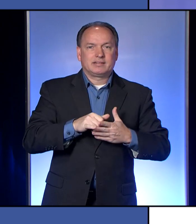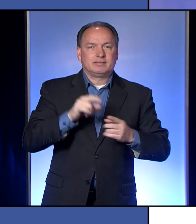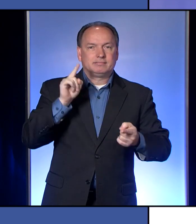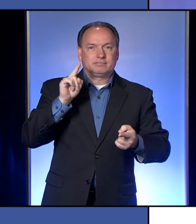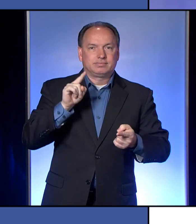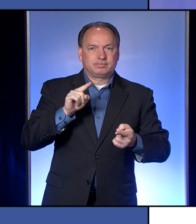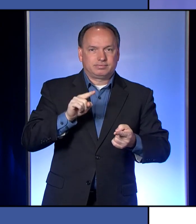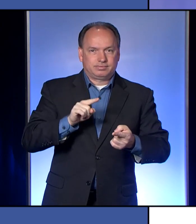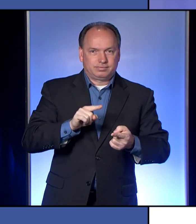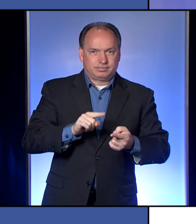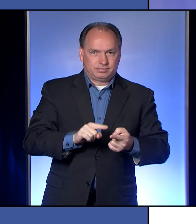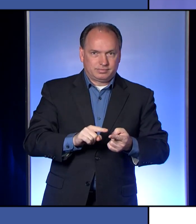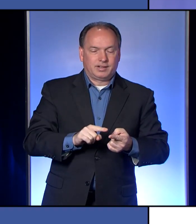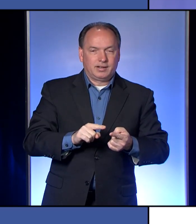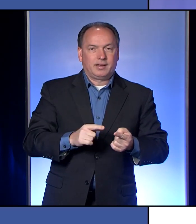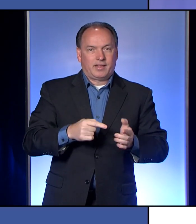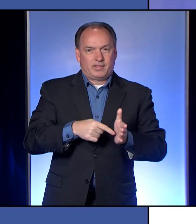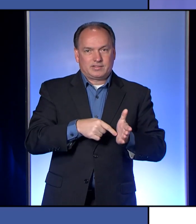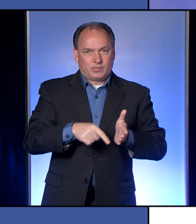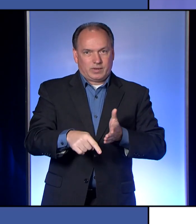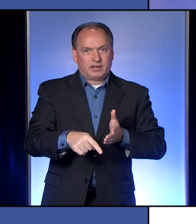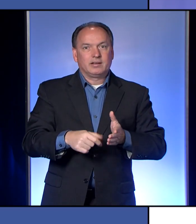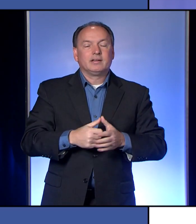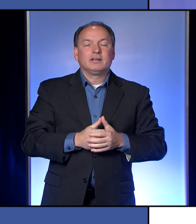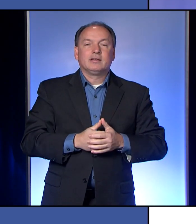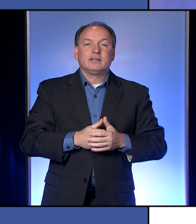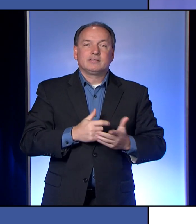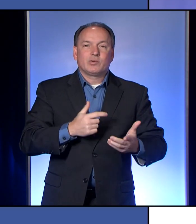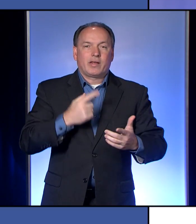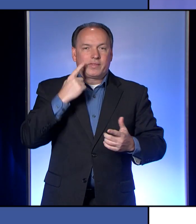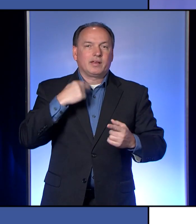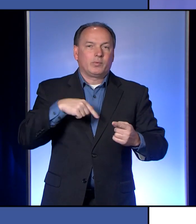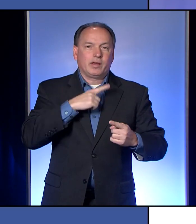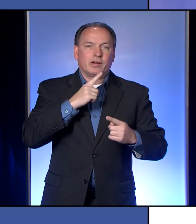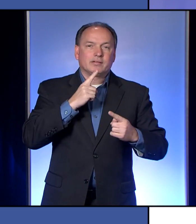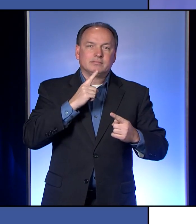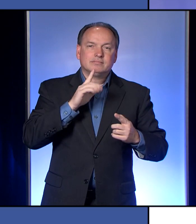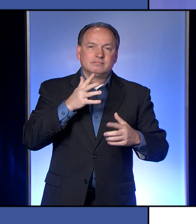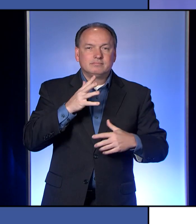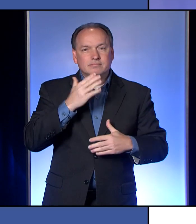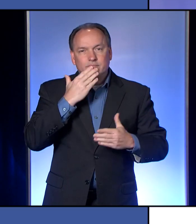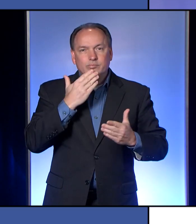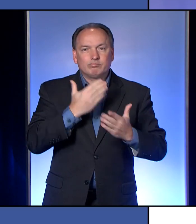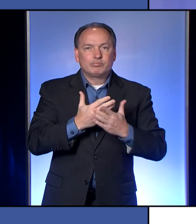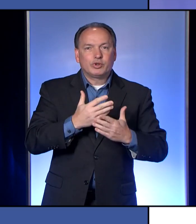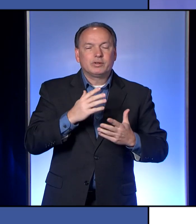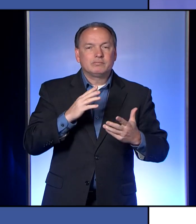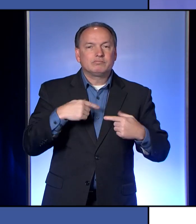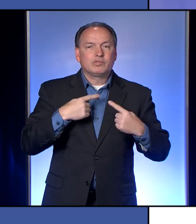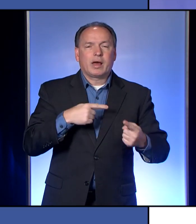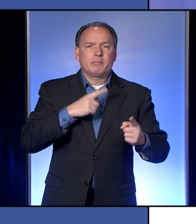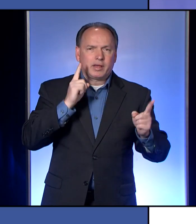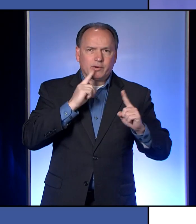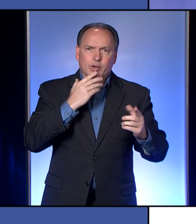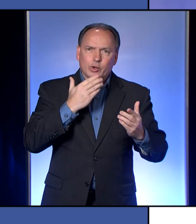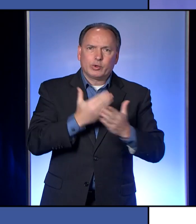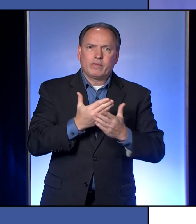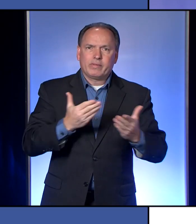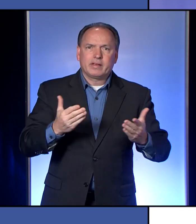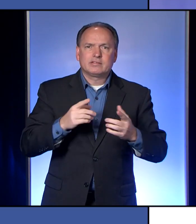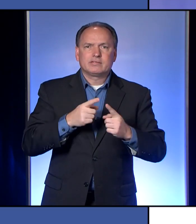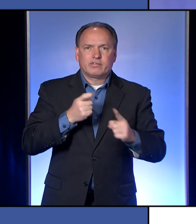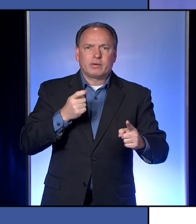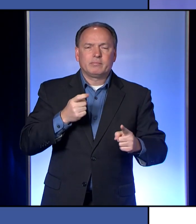of leveled off. And so I think we're actually doing pretty good. I'm hearing really good things from